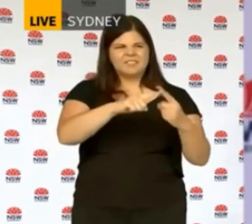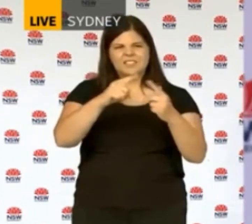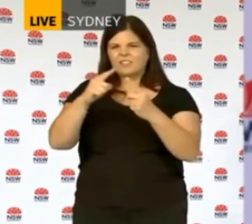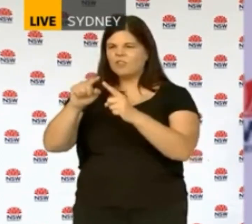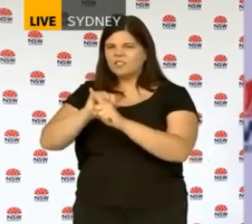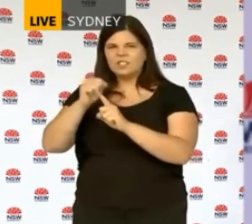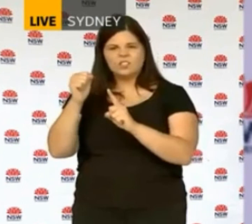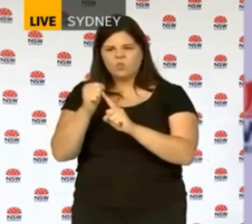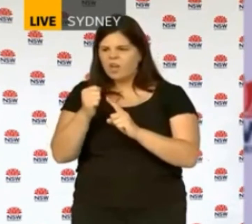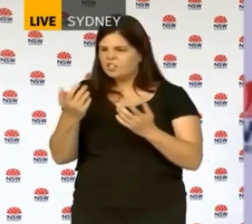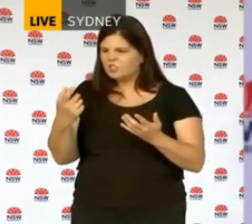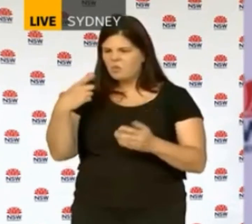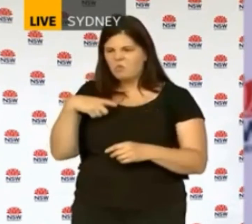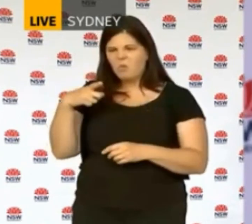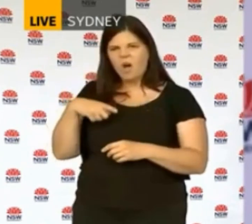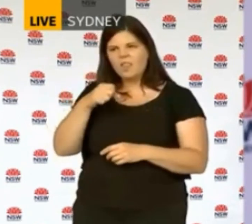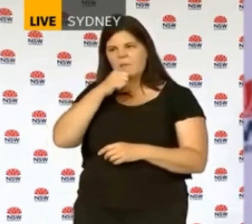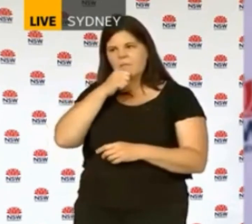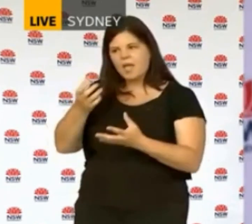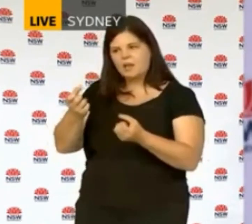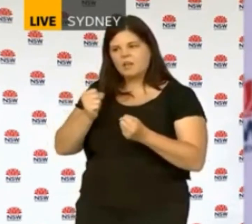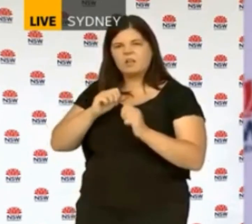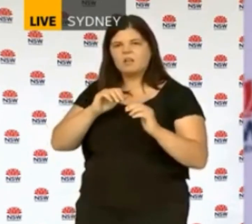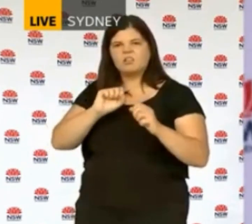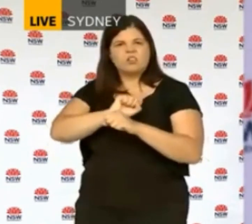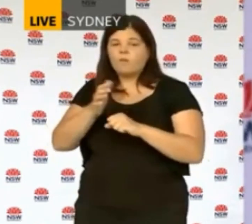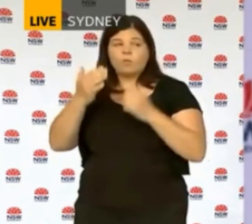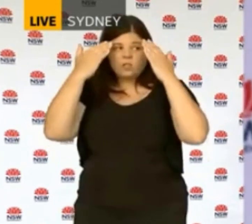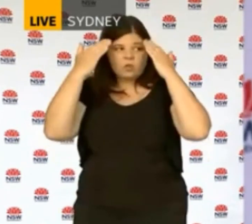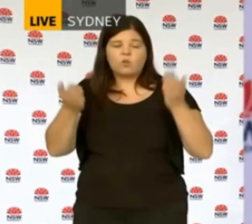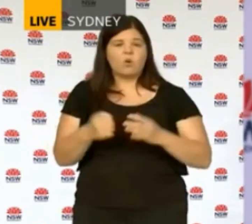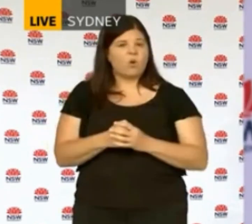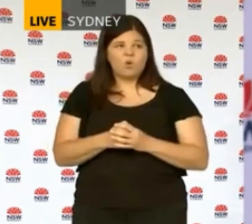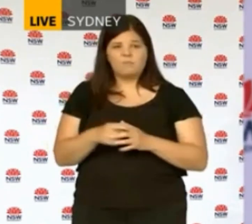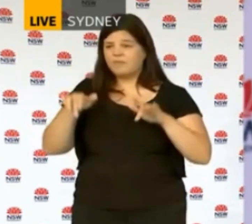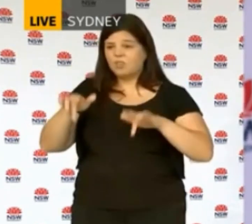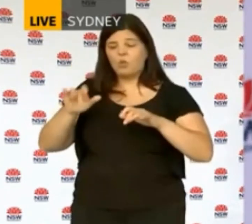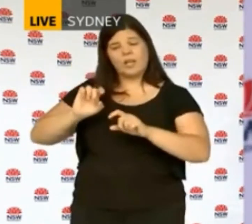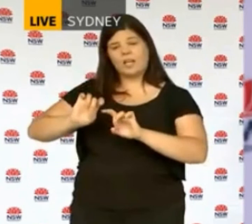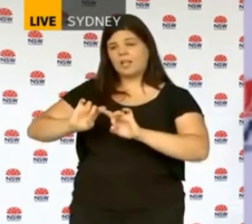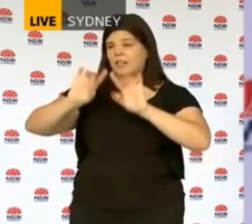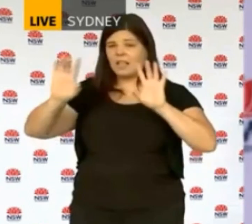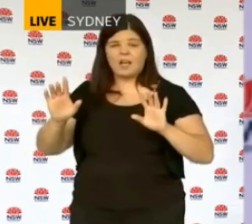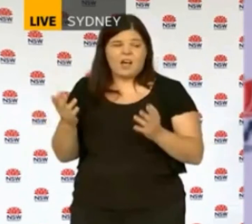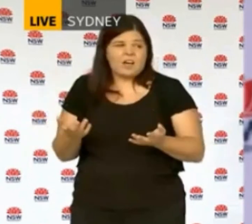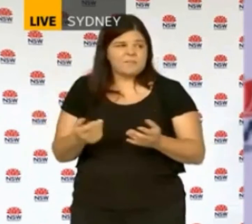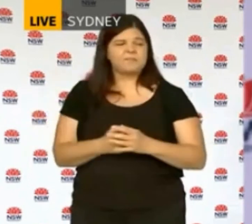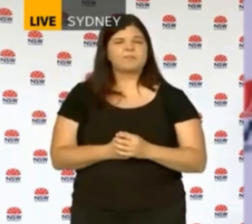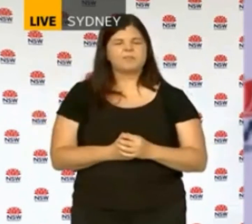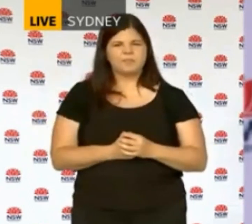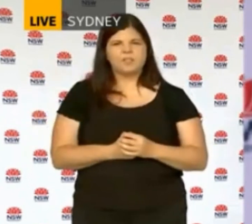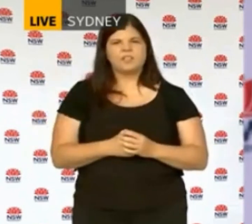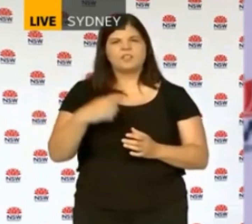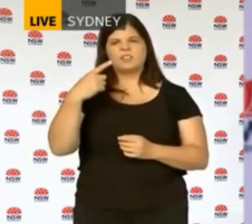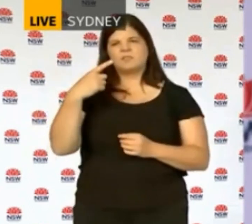to explain why this gentleman got it, but at the moment there is no clear-cut answer, and we have to take seriously